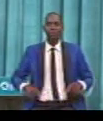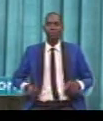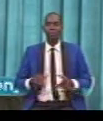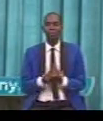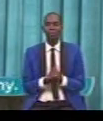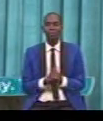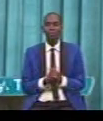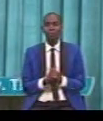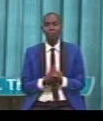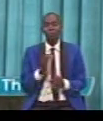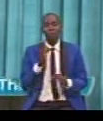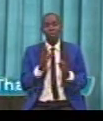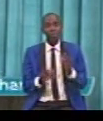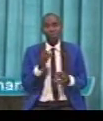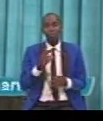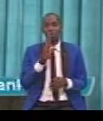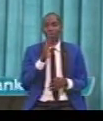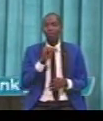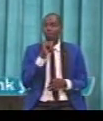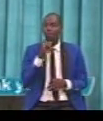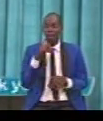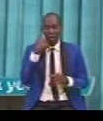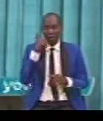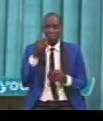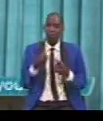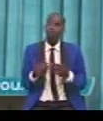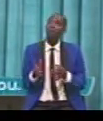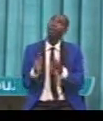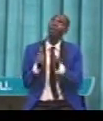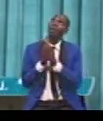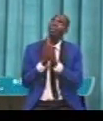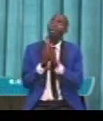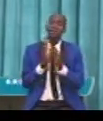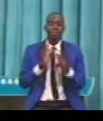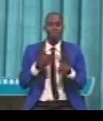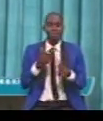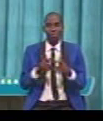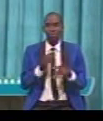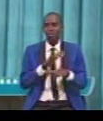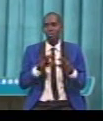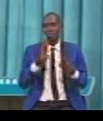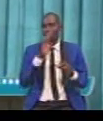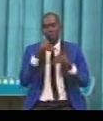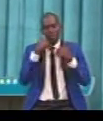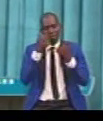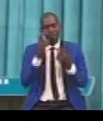If you are not ashamed to ask him, don't be ashamed to glorify him. Come out.